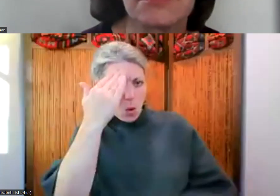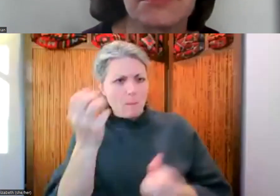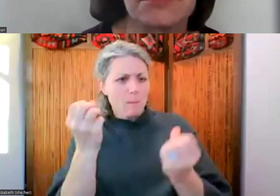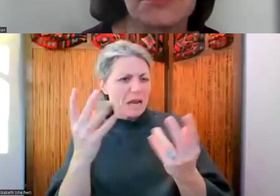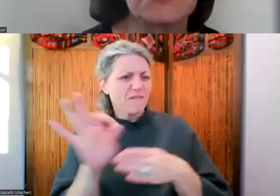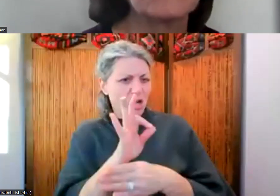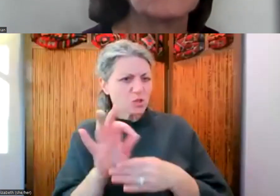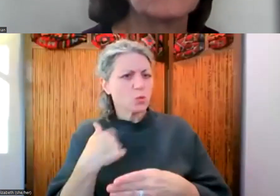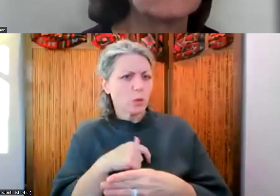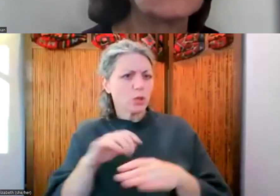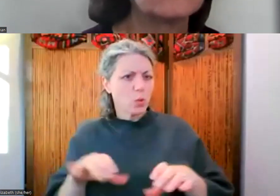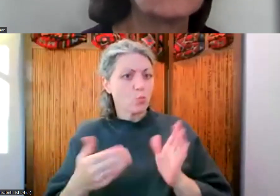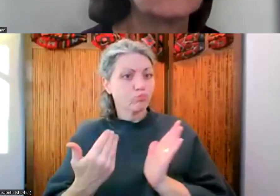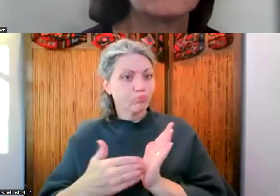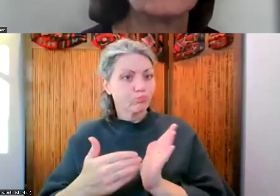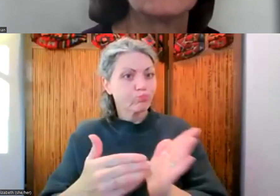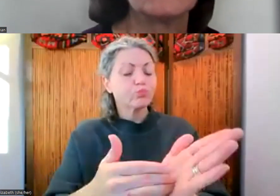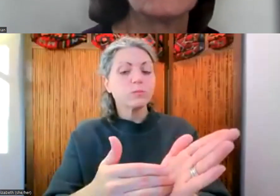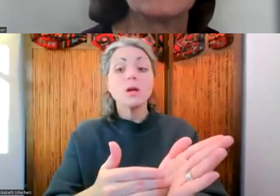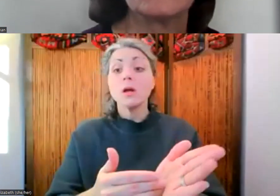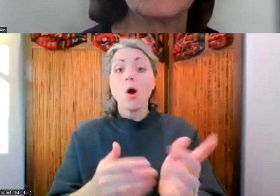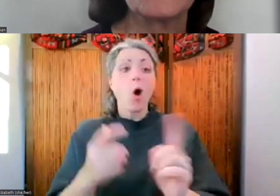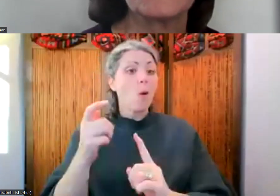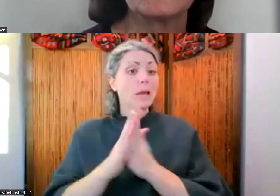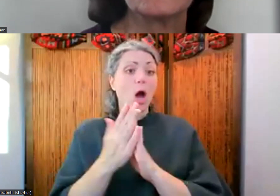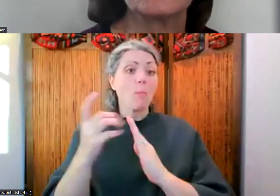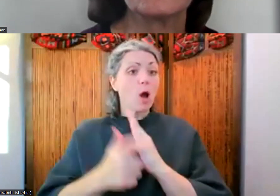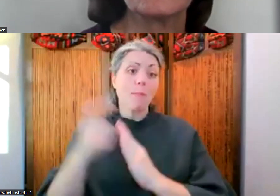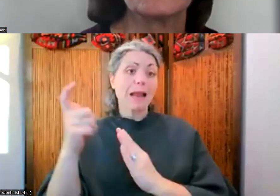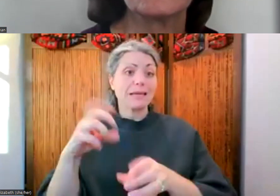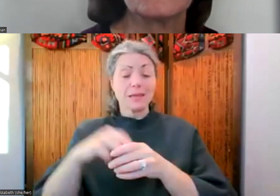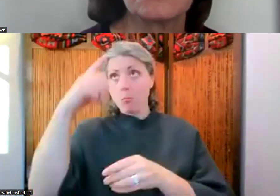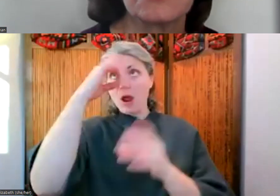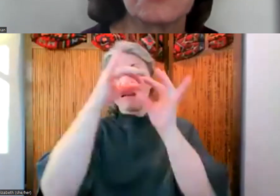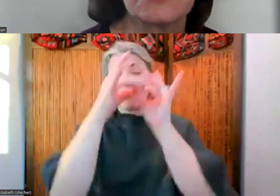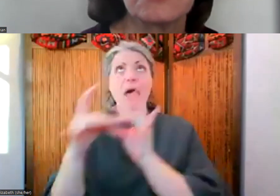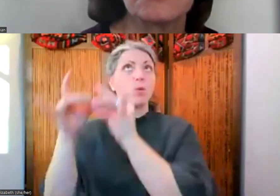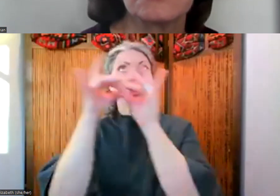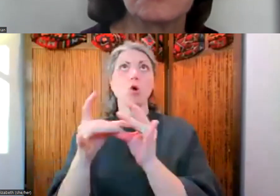do regularly are automatized into certain brain networks that,